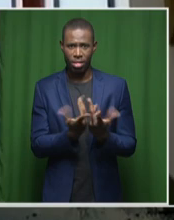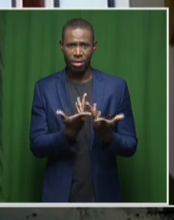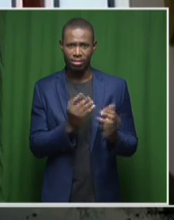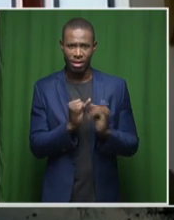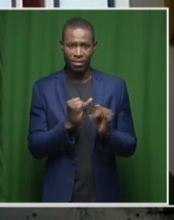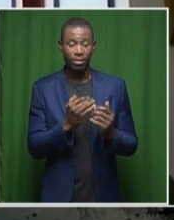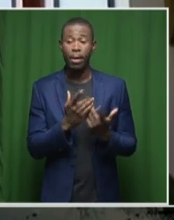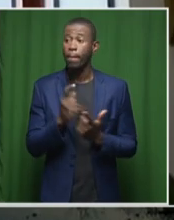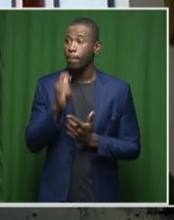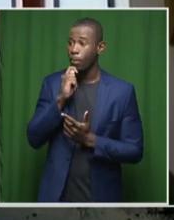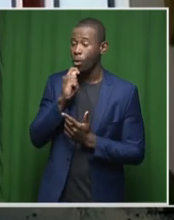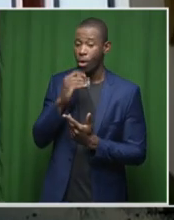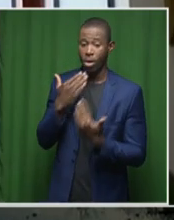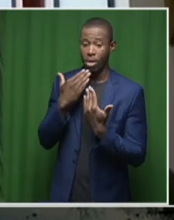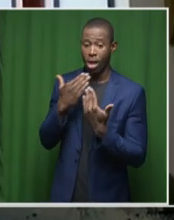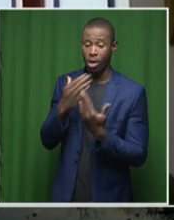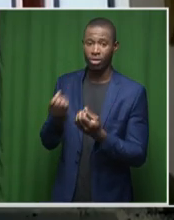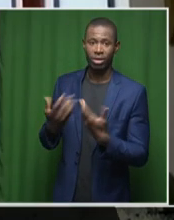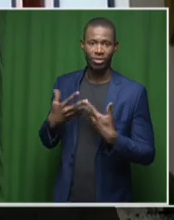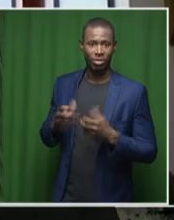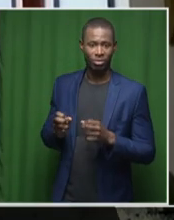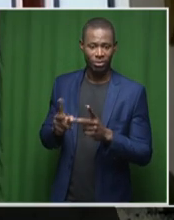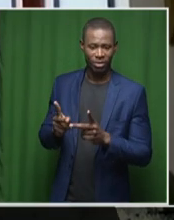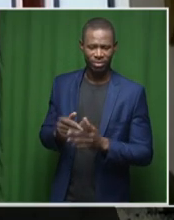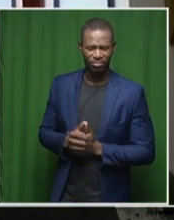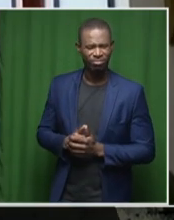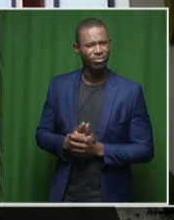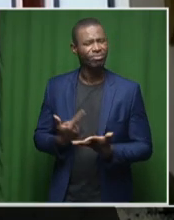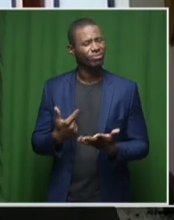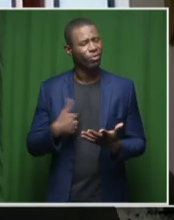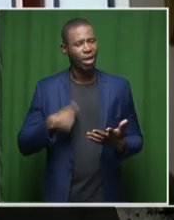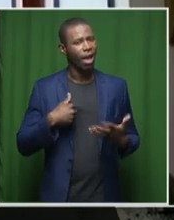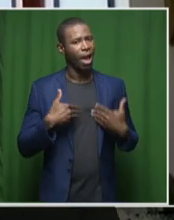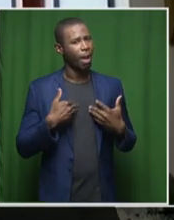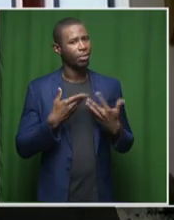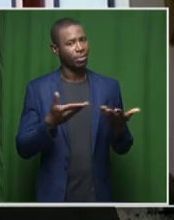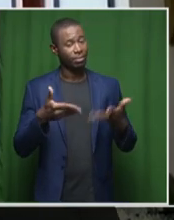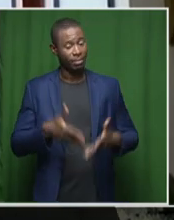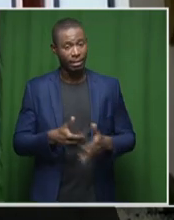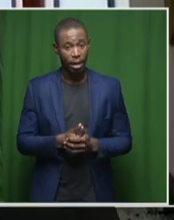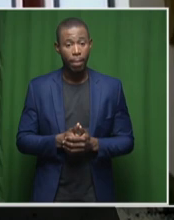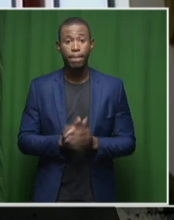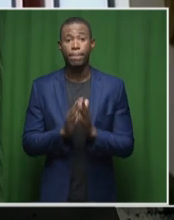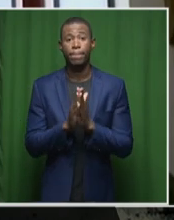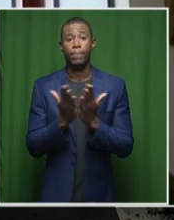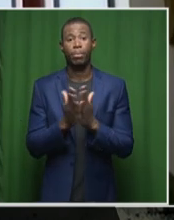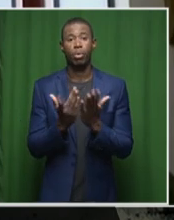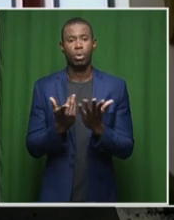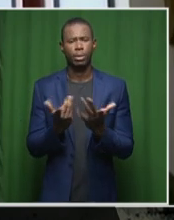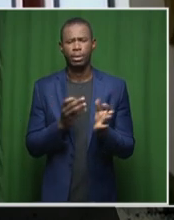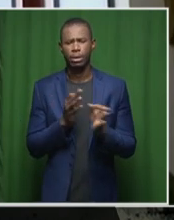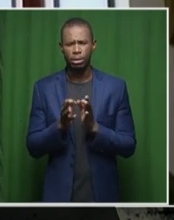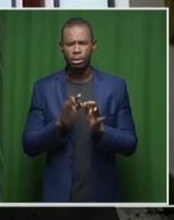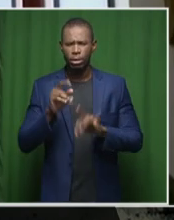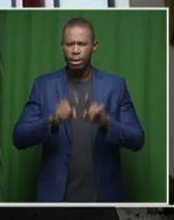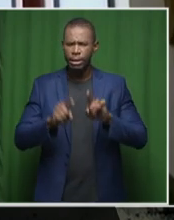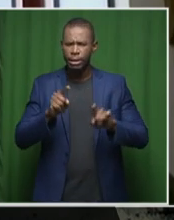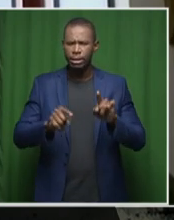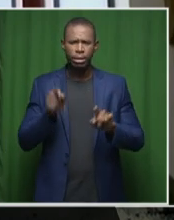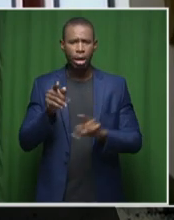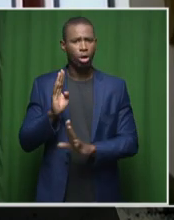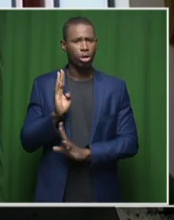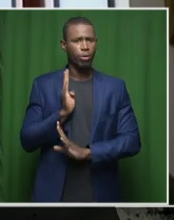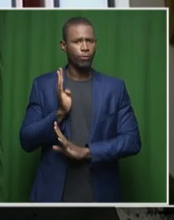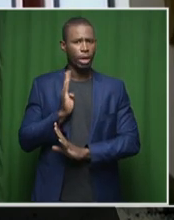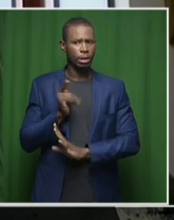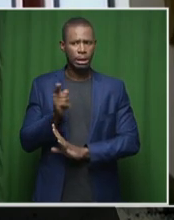for giving us this opportunity. It's a pleasure. Always a pleasure. Now, the book identifies a number of firsts for the Defence Force. So when